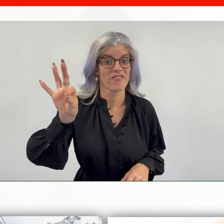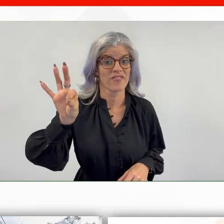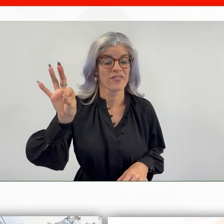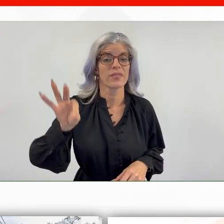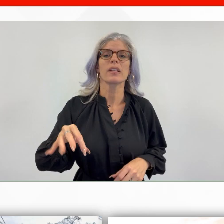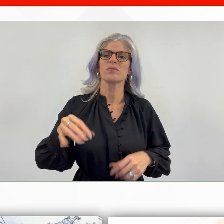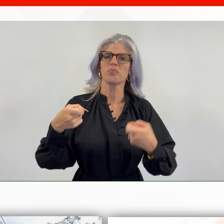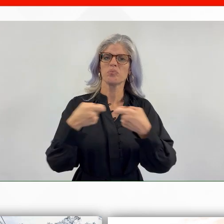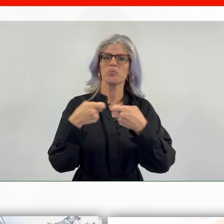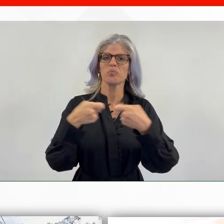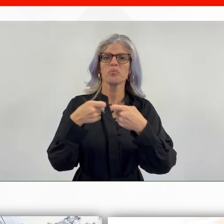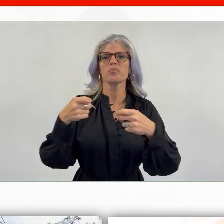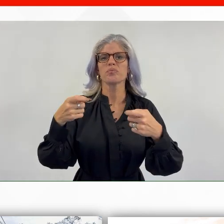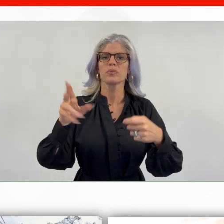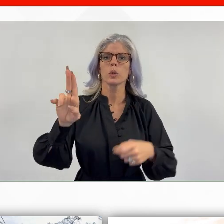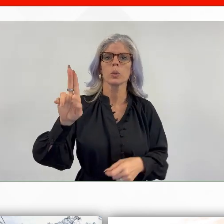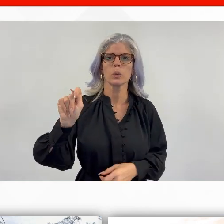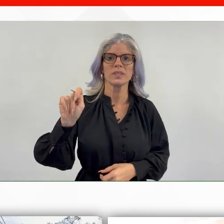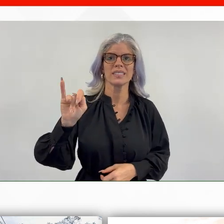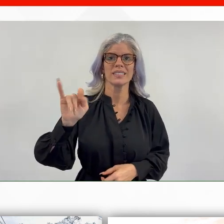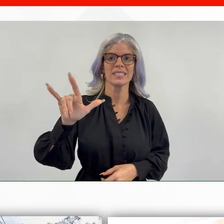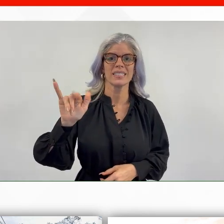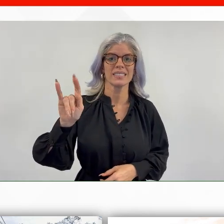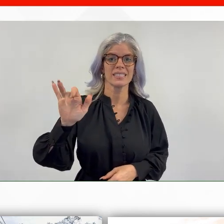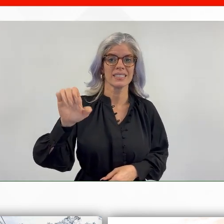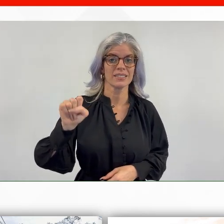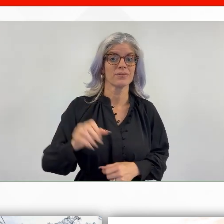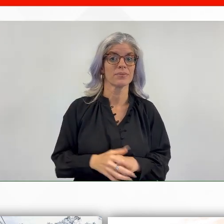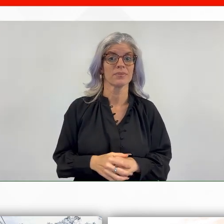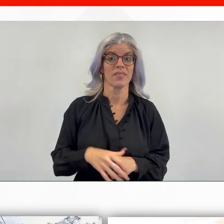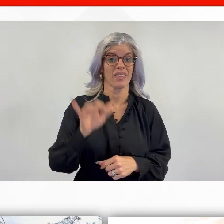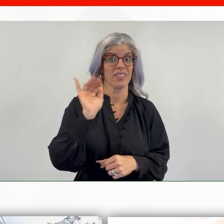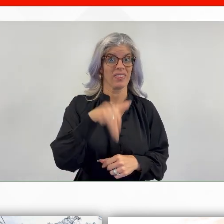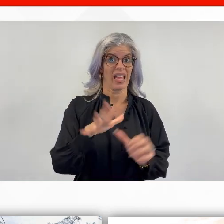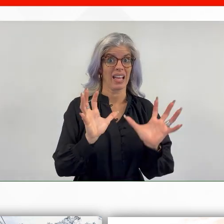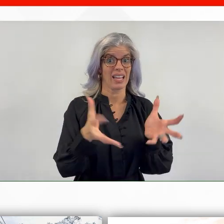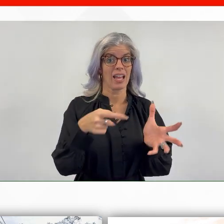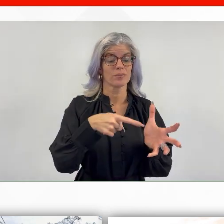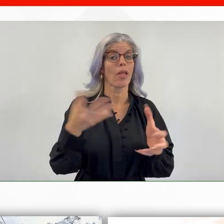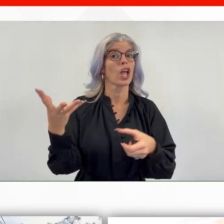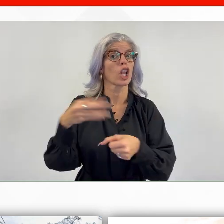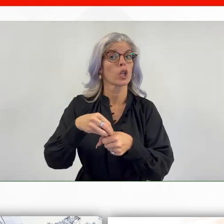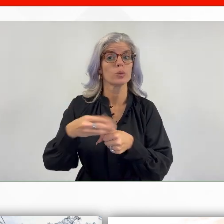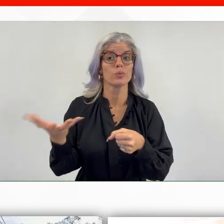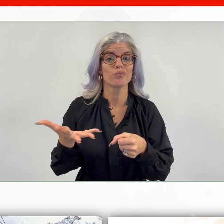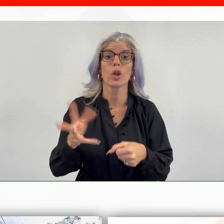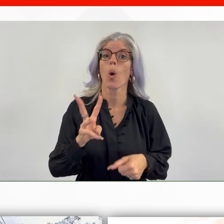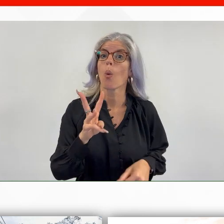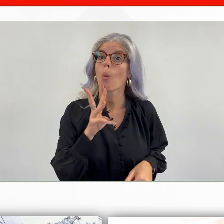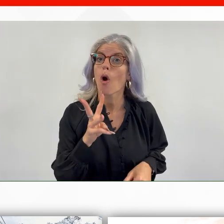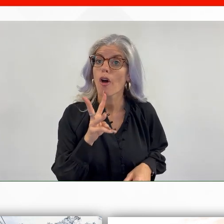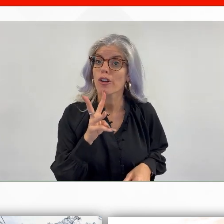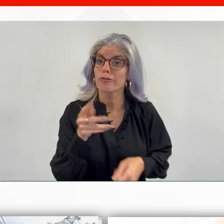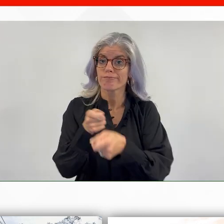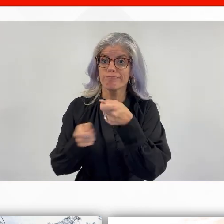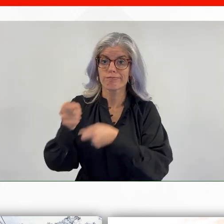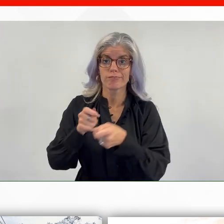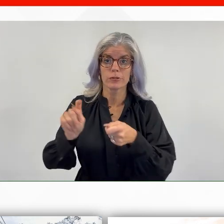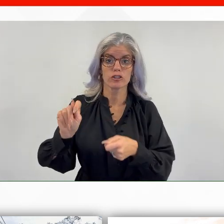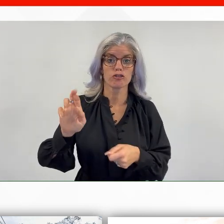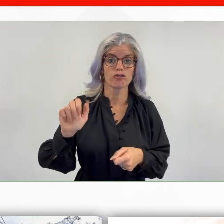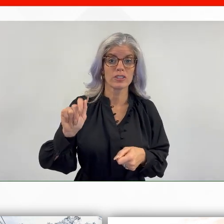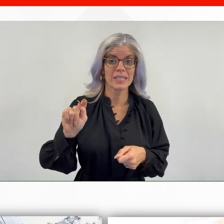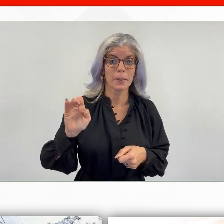Category F, utilities. This includes repairs of water treatment and delivery systems, power generation facilities and distribution